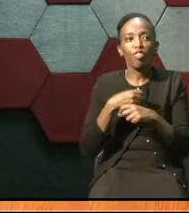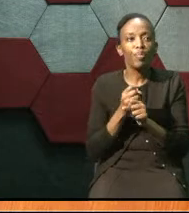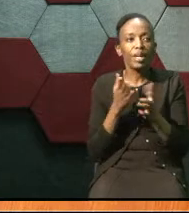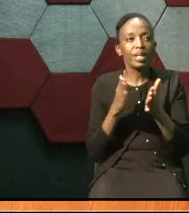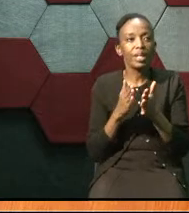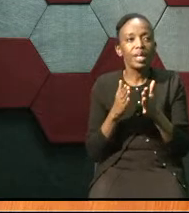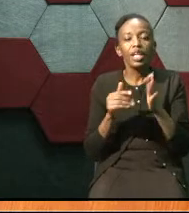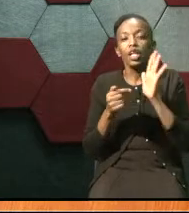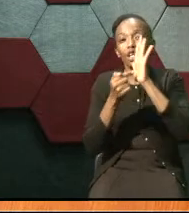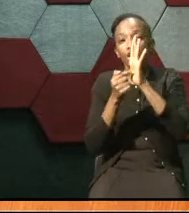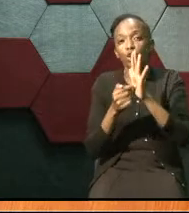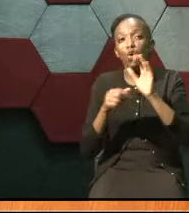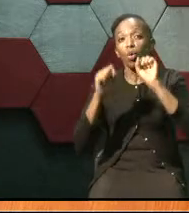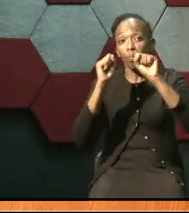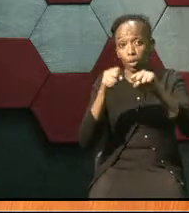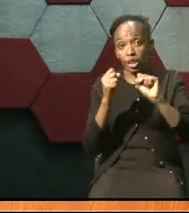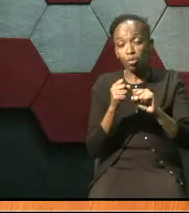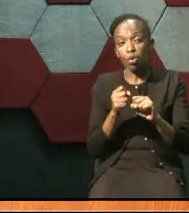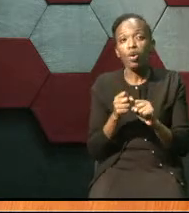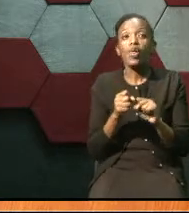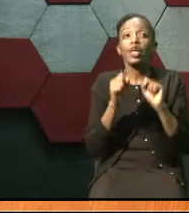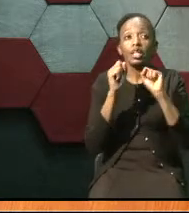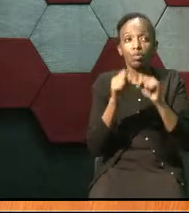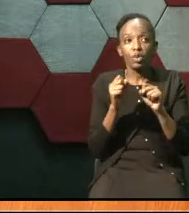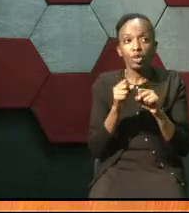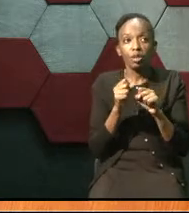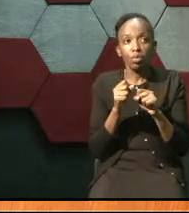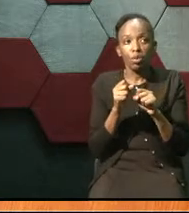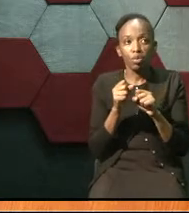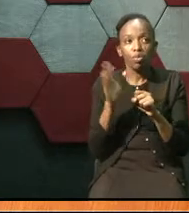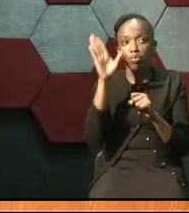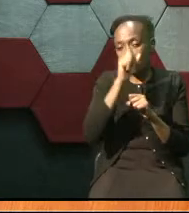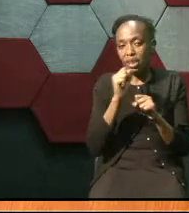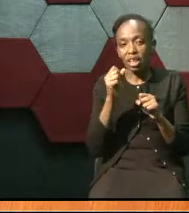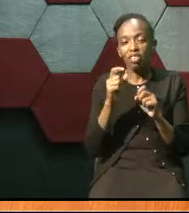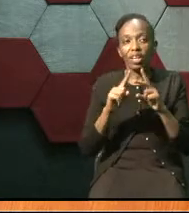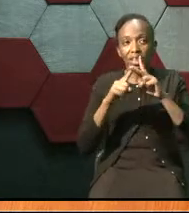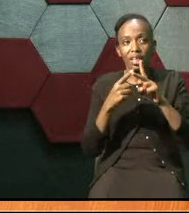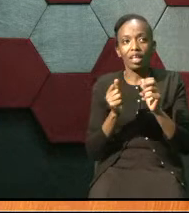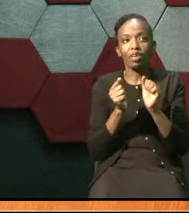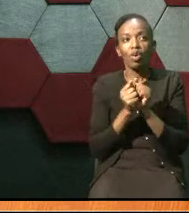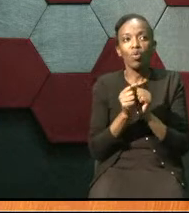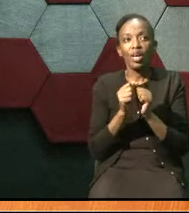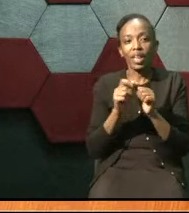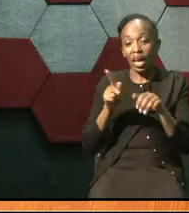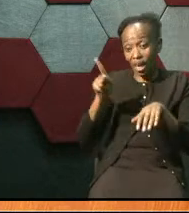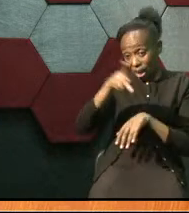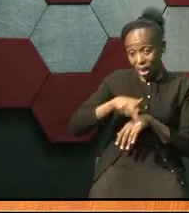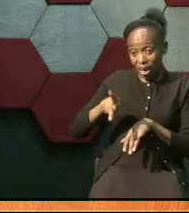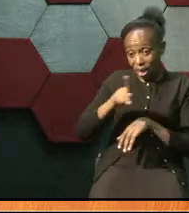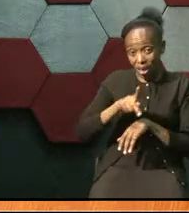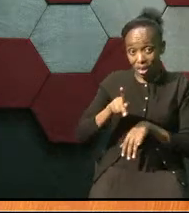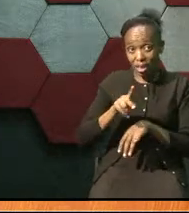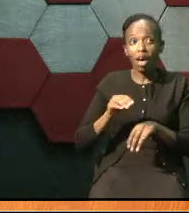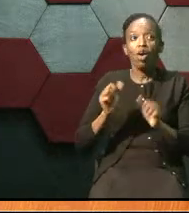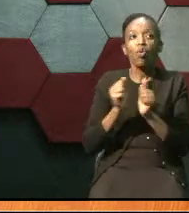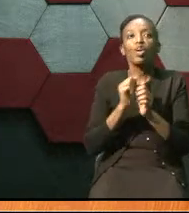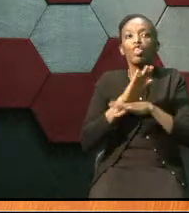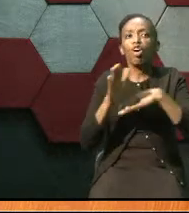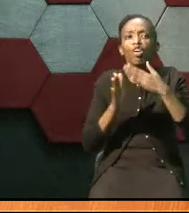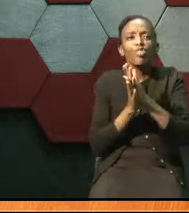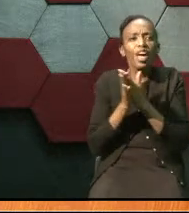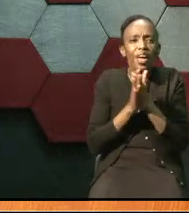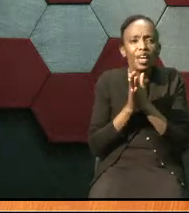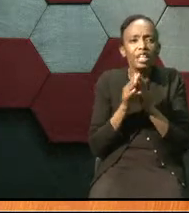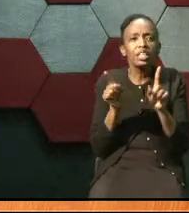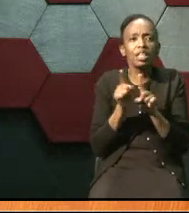the exhibition possible. It would be very remiss of me if I didn't start with Karagania, with all his energy,